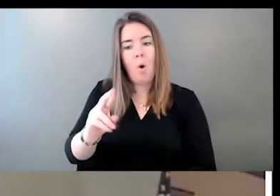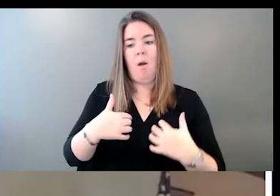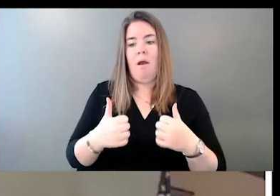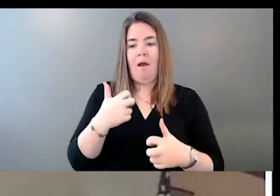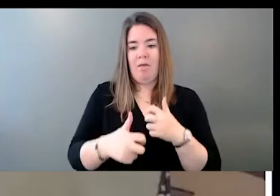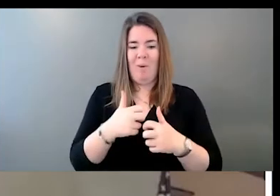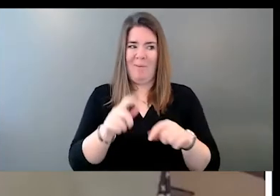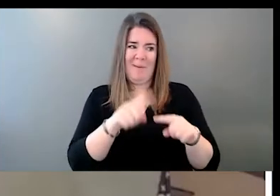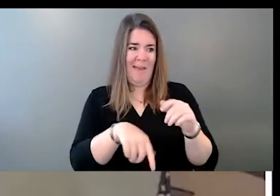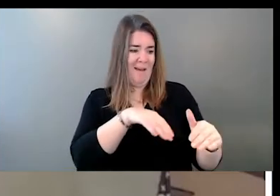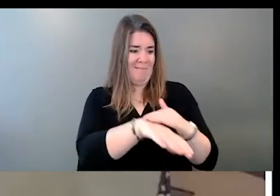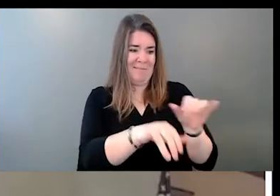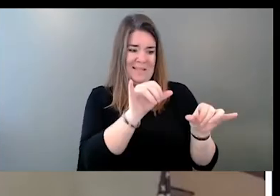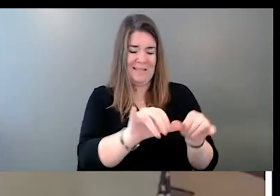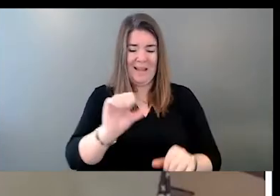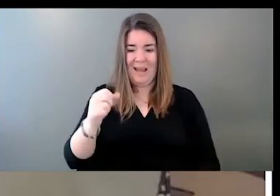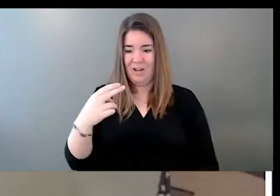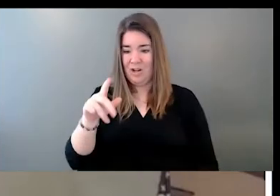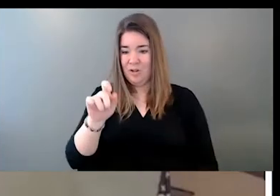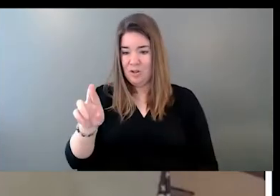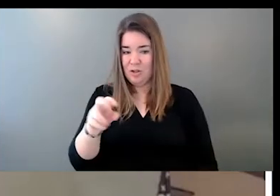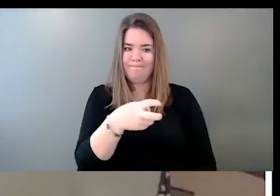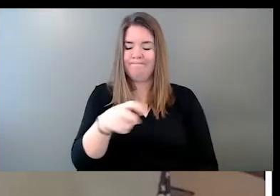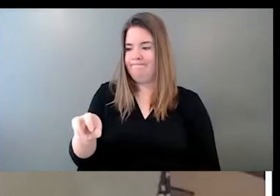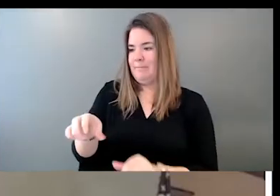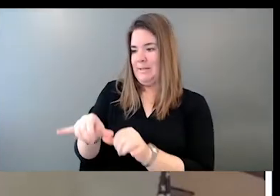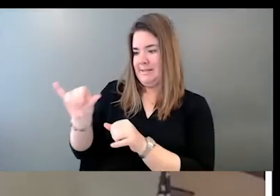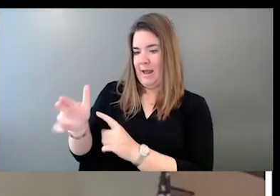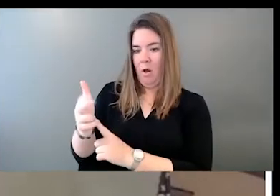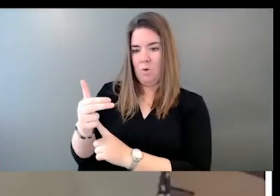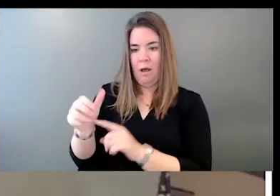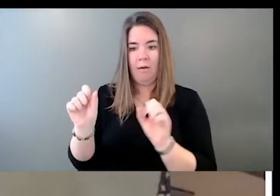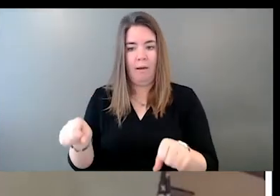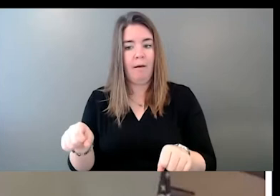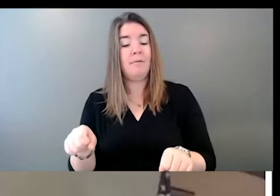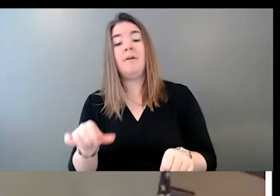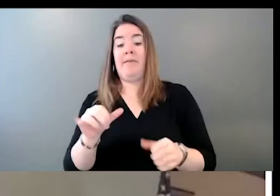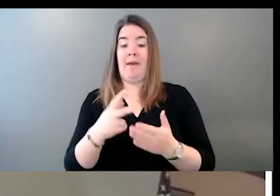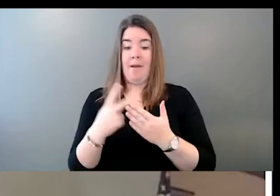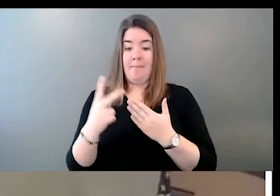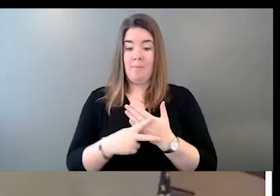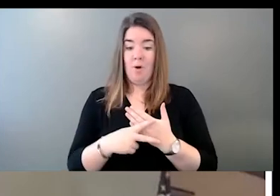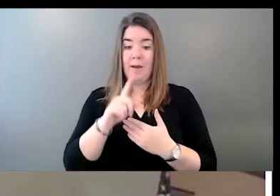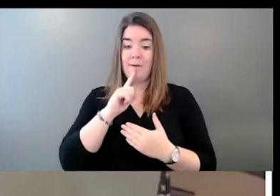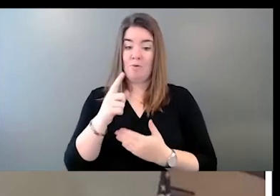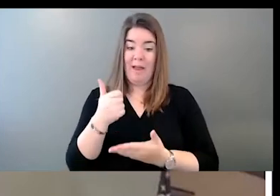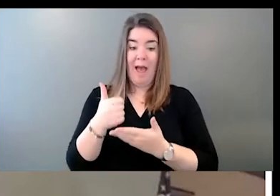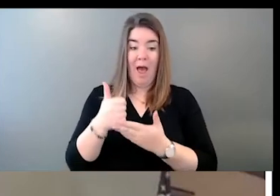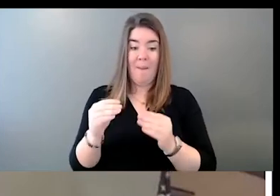in a shelter. Since the pandemic began, ODVN's hotel programs have sheltered more than